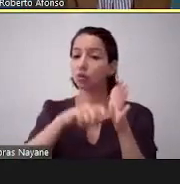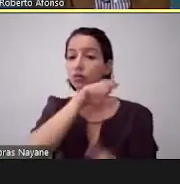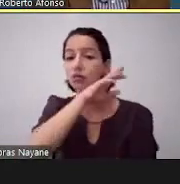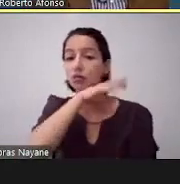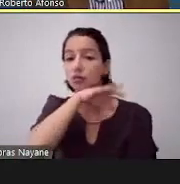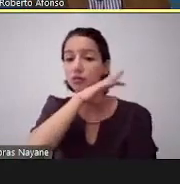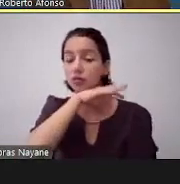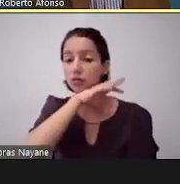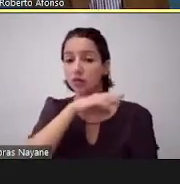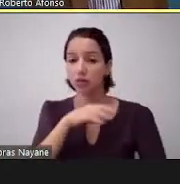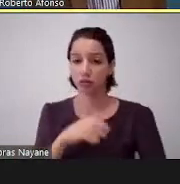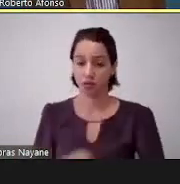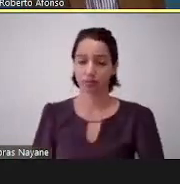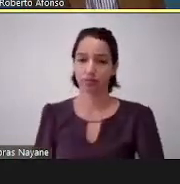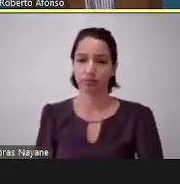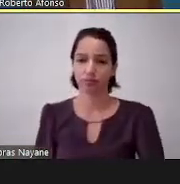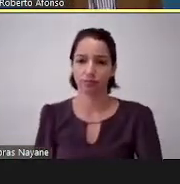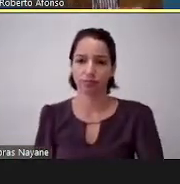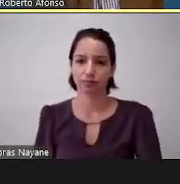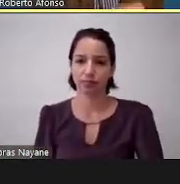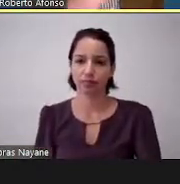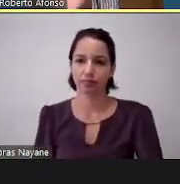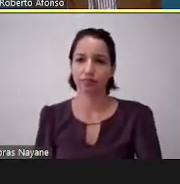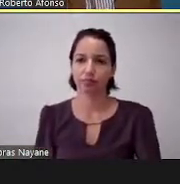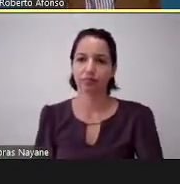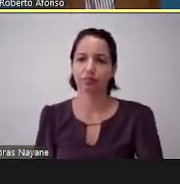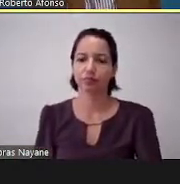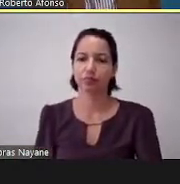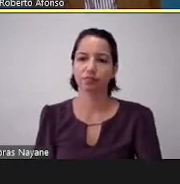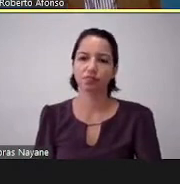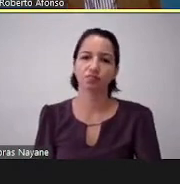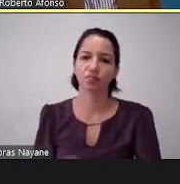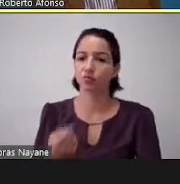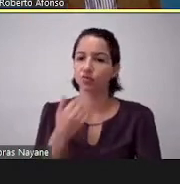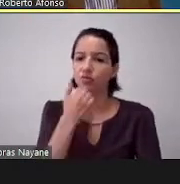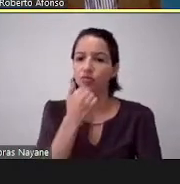of their income which is